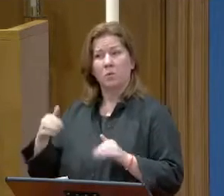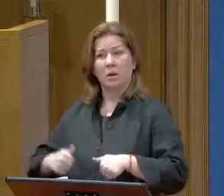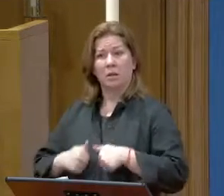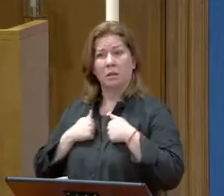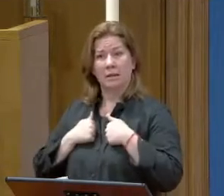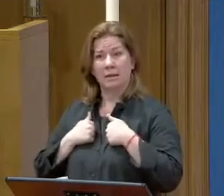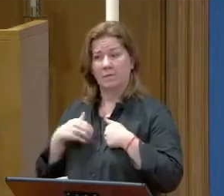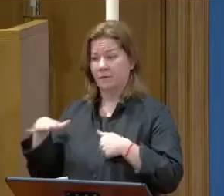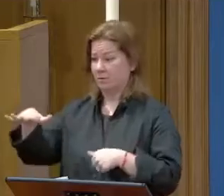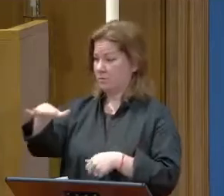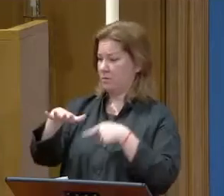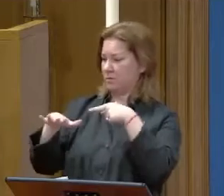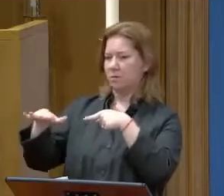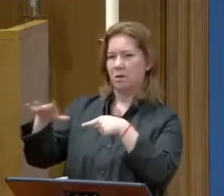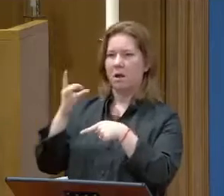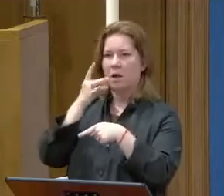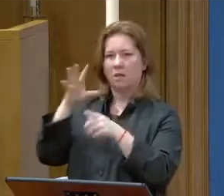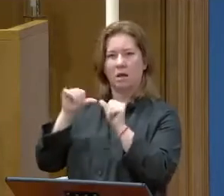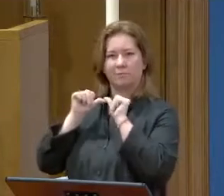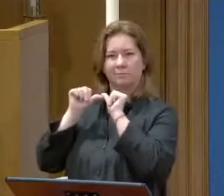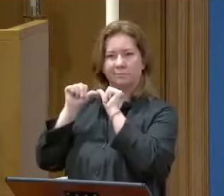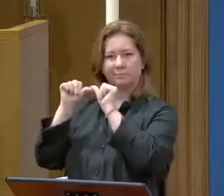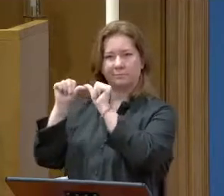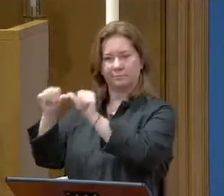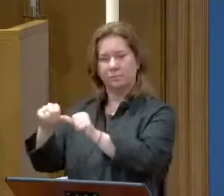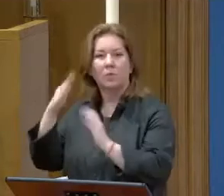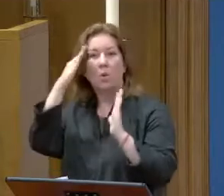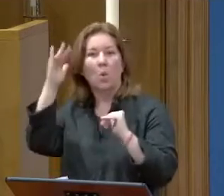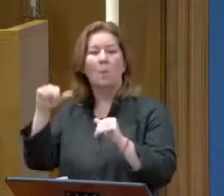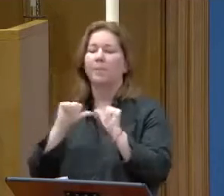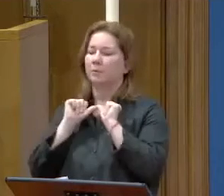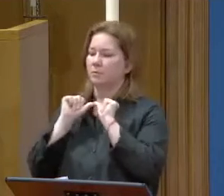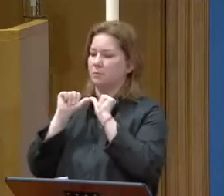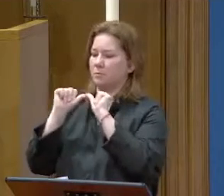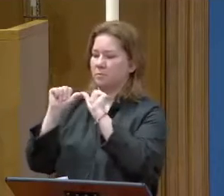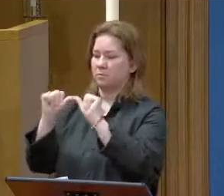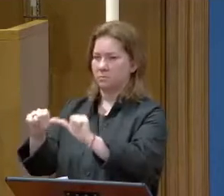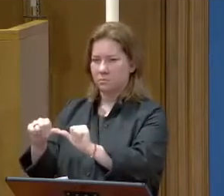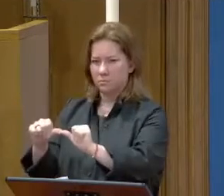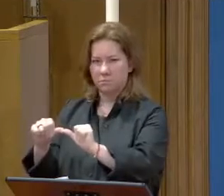shine, where hope will be ever present, and where